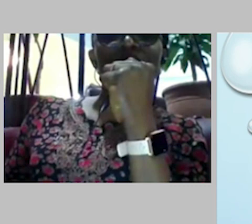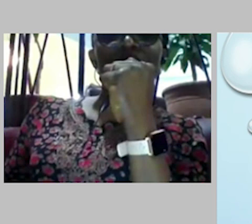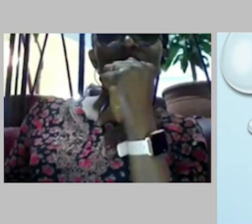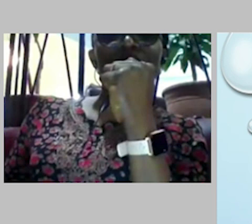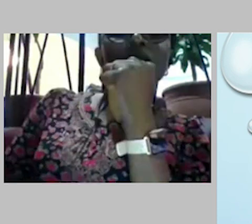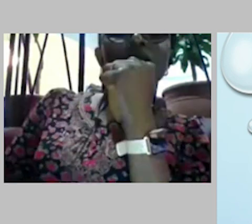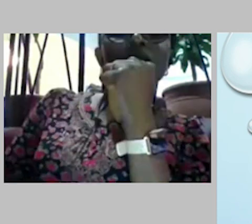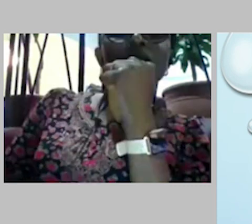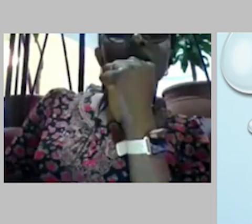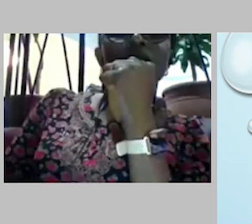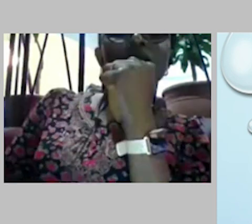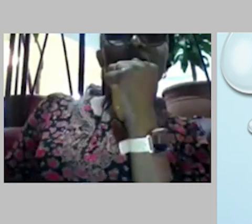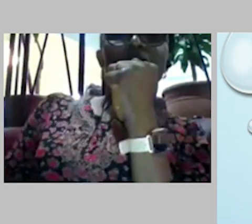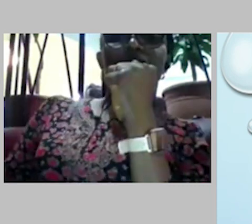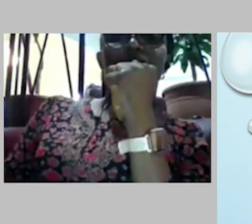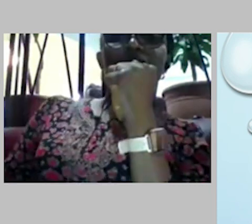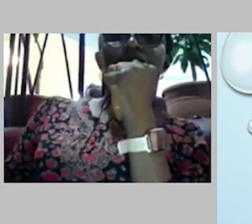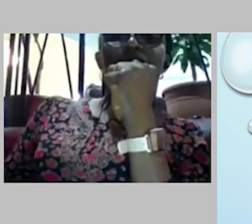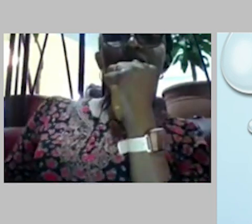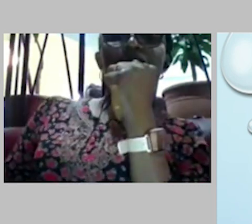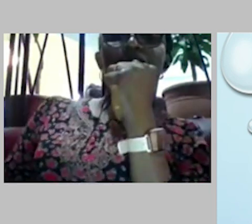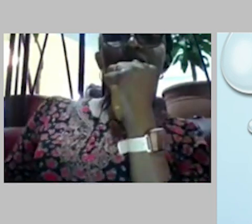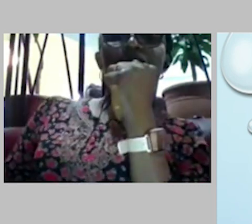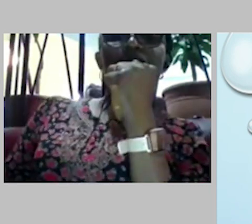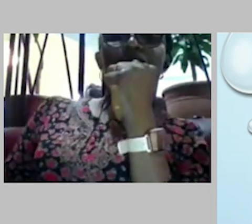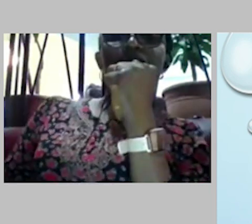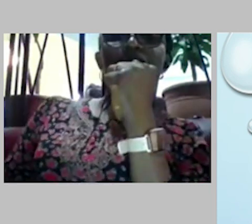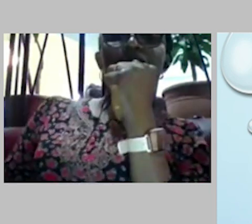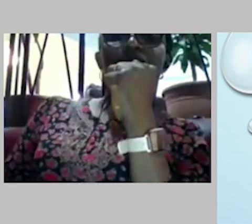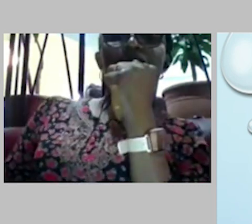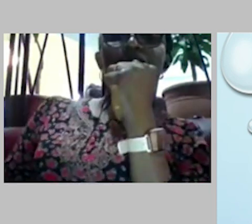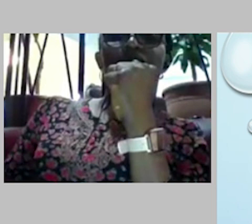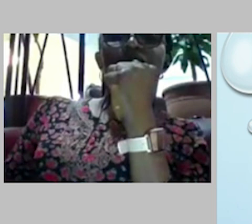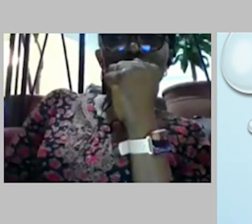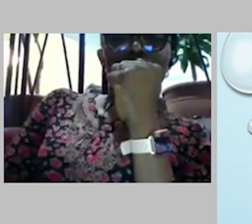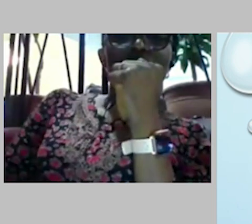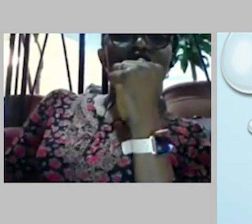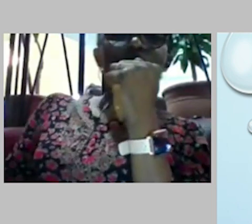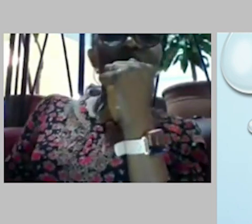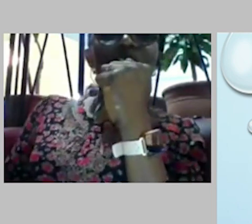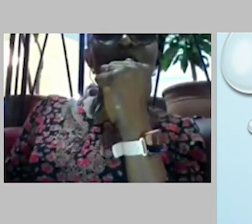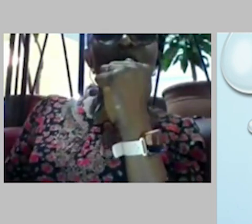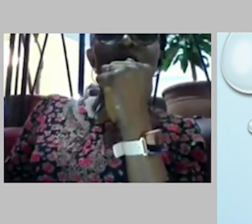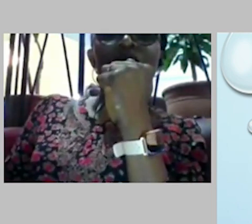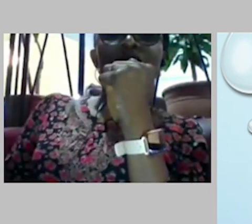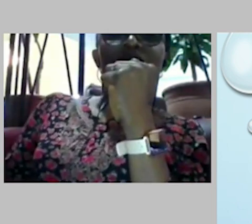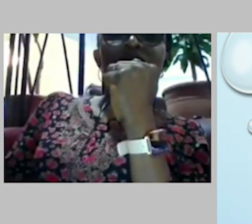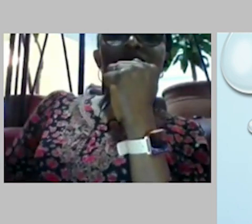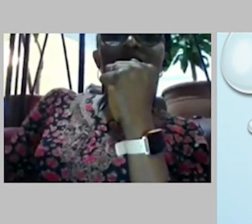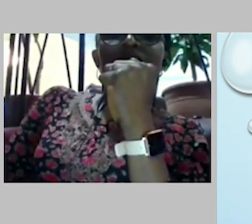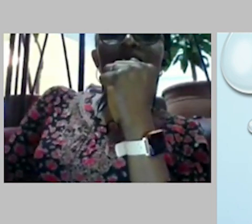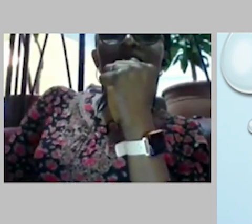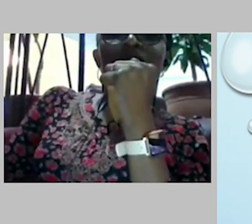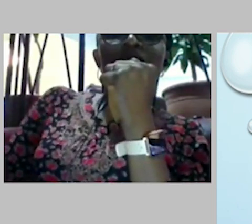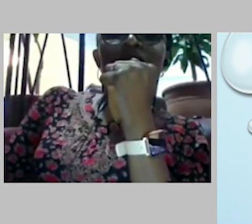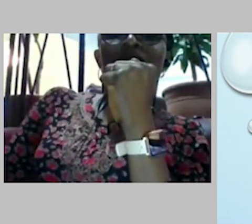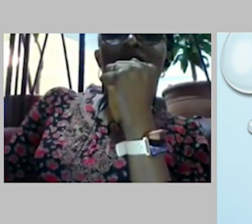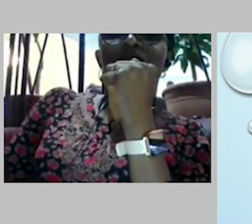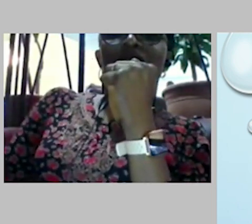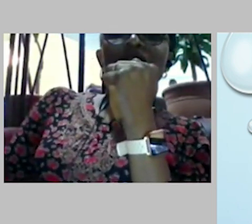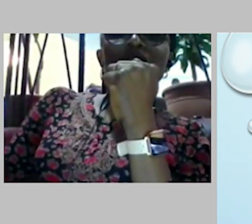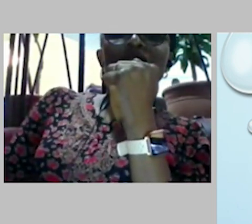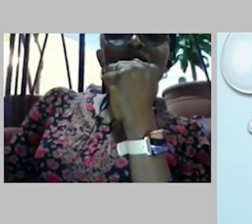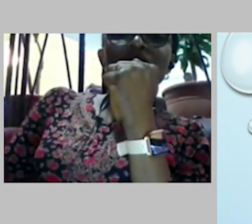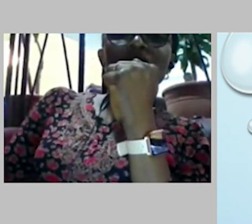Of course, there are four main lenses in which disability is viewed. The charity model that sees